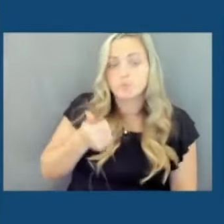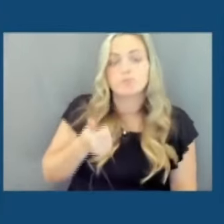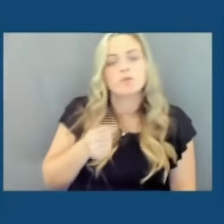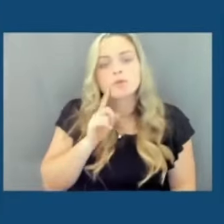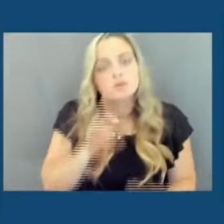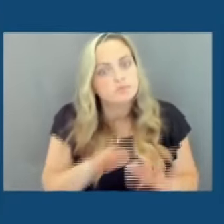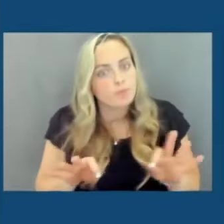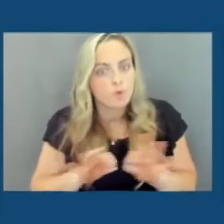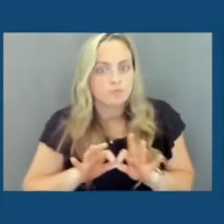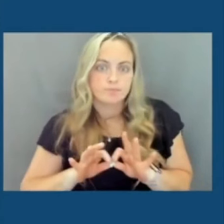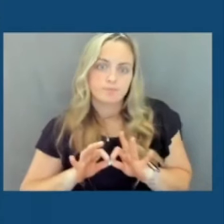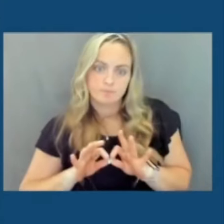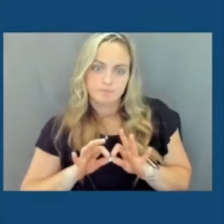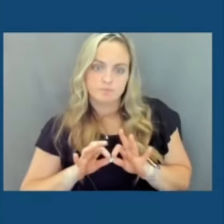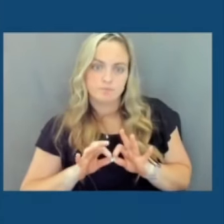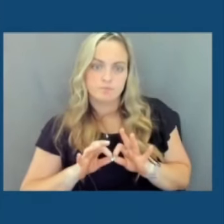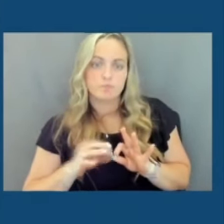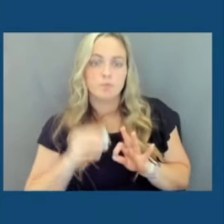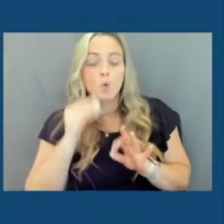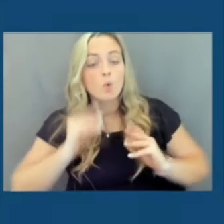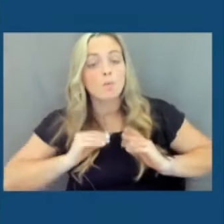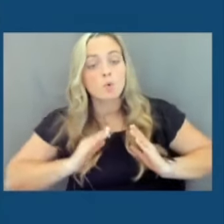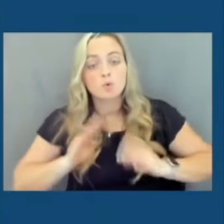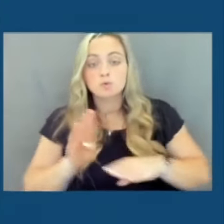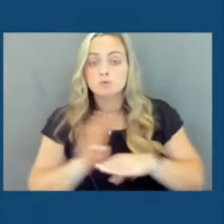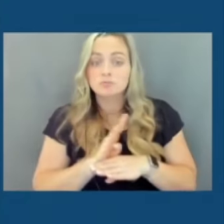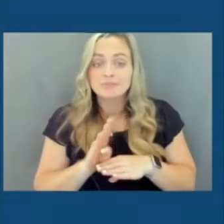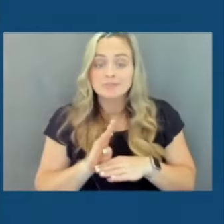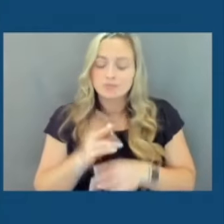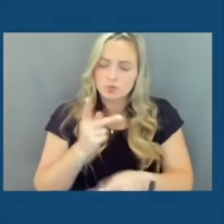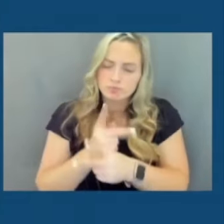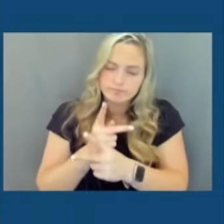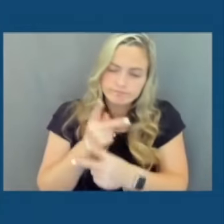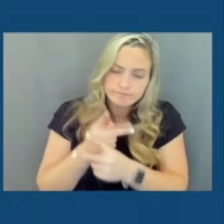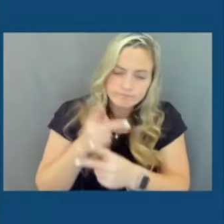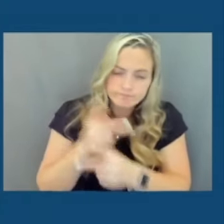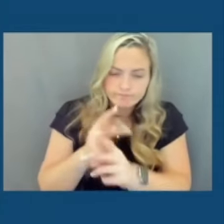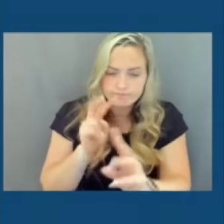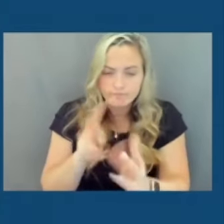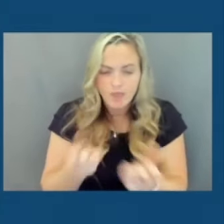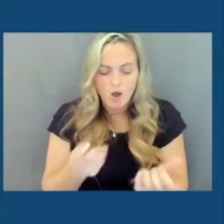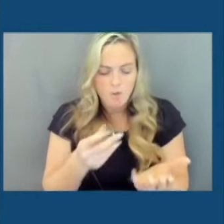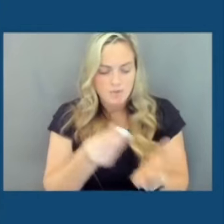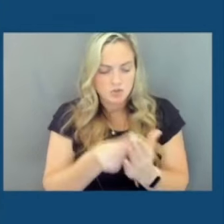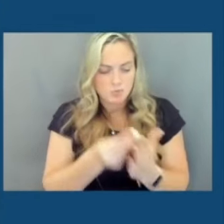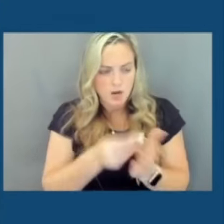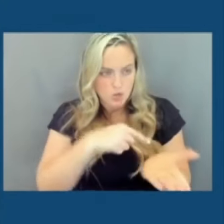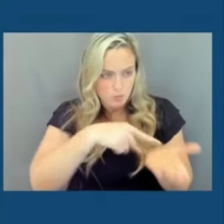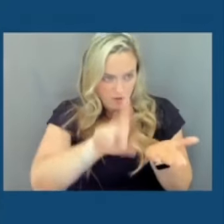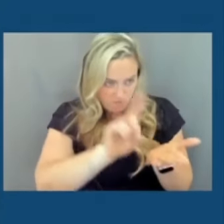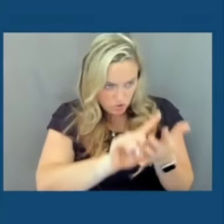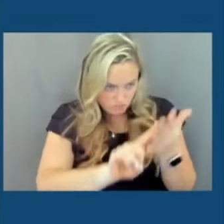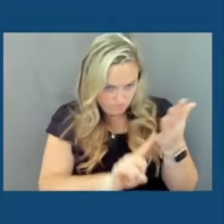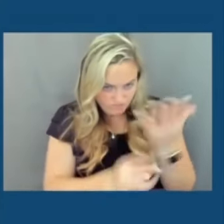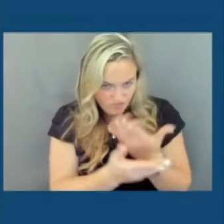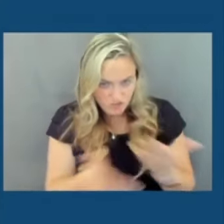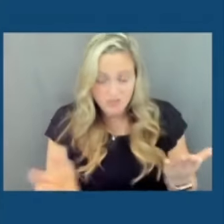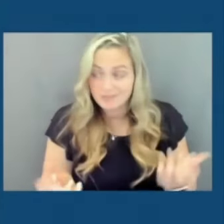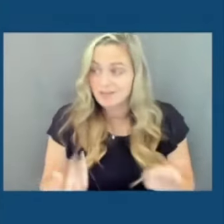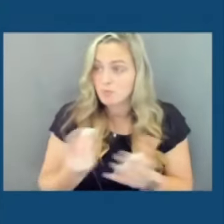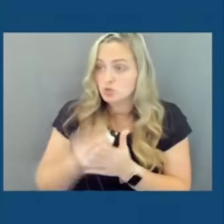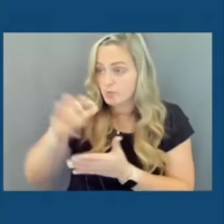important for homeowners and businesses to keep track of all their expenses and what they lost. Make an inventory of your